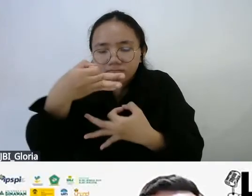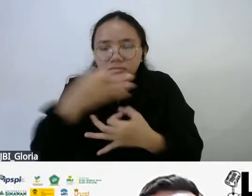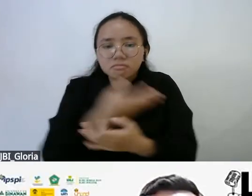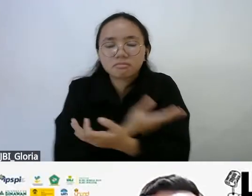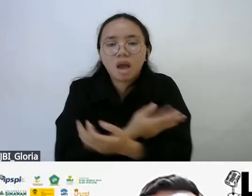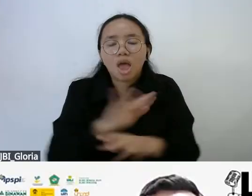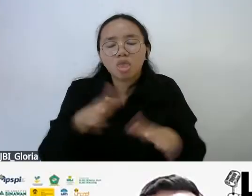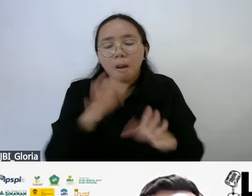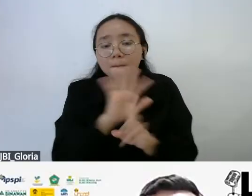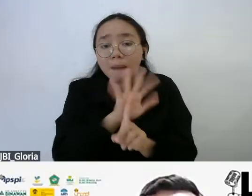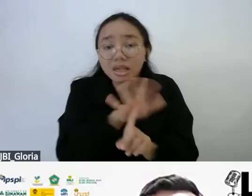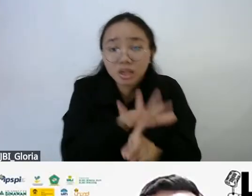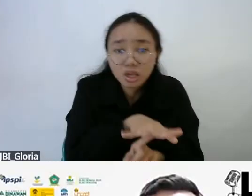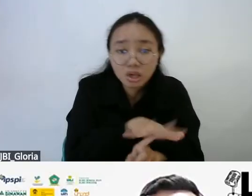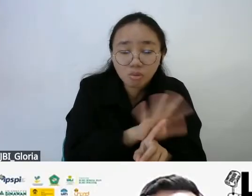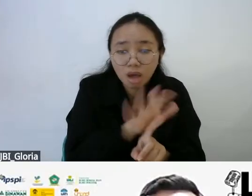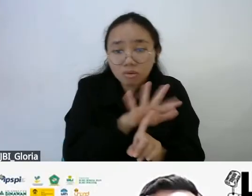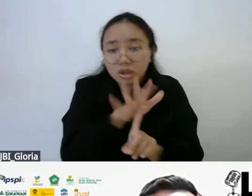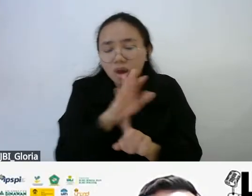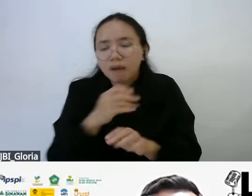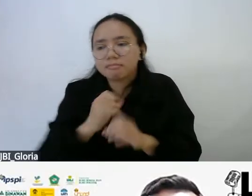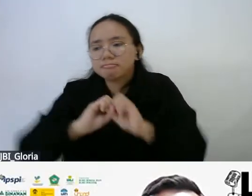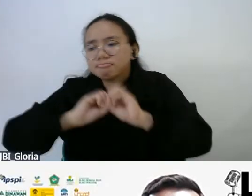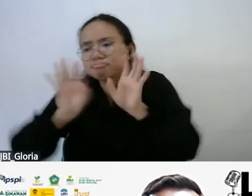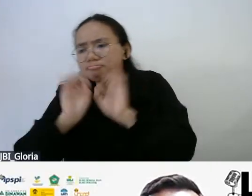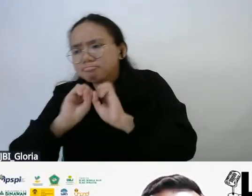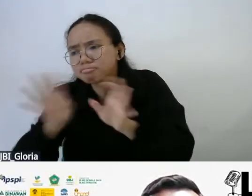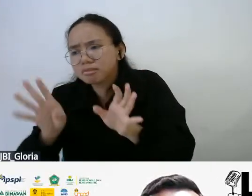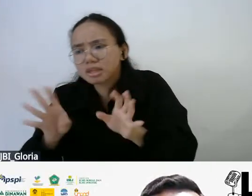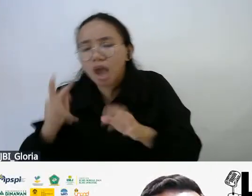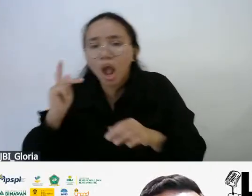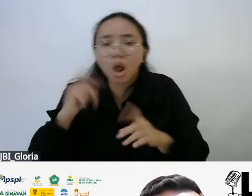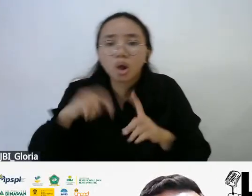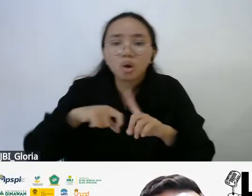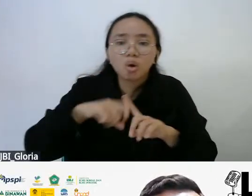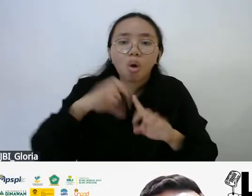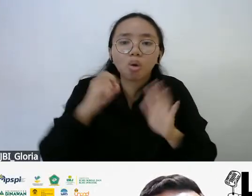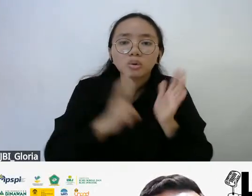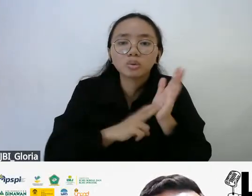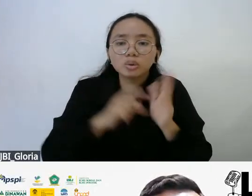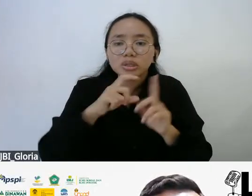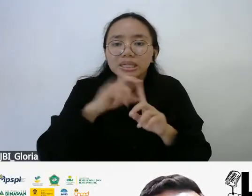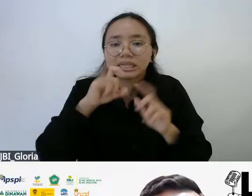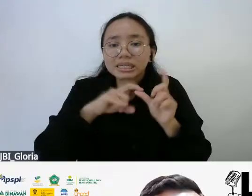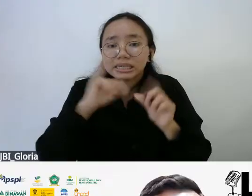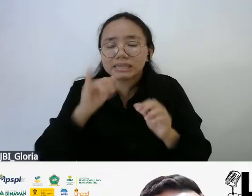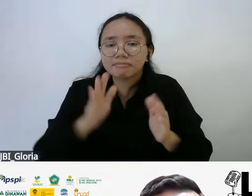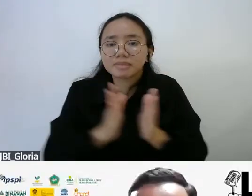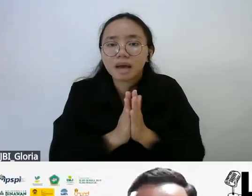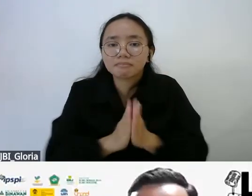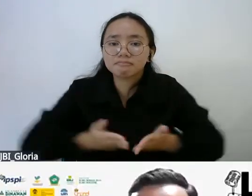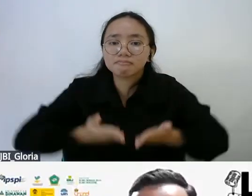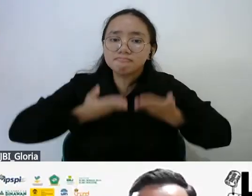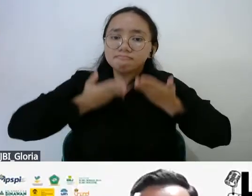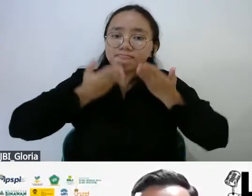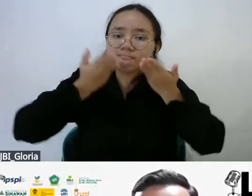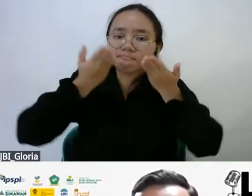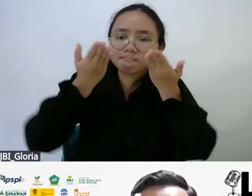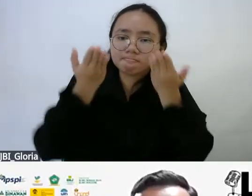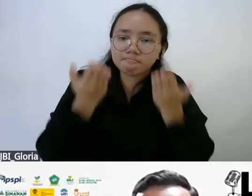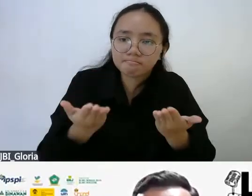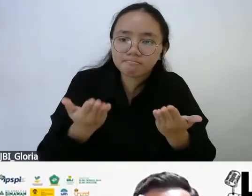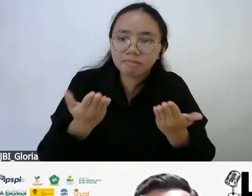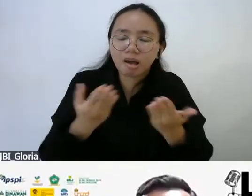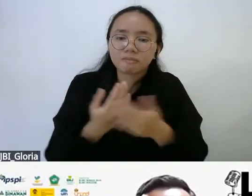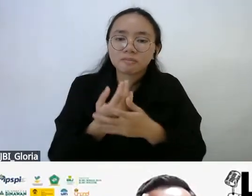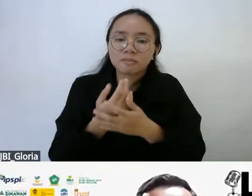here are some easy accommodations that we can offer to students. That's the other big thing that